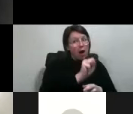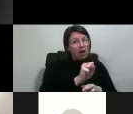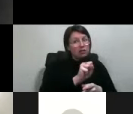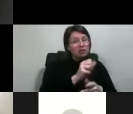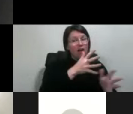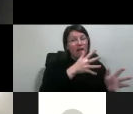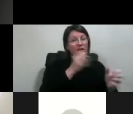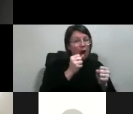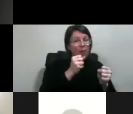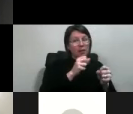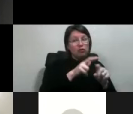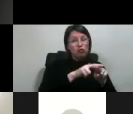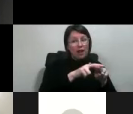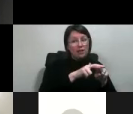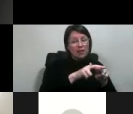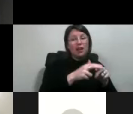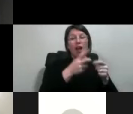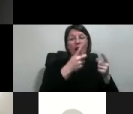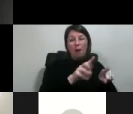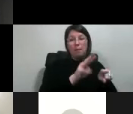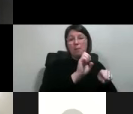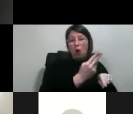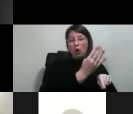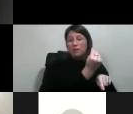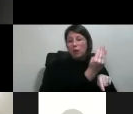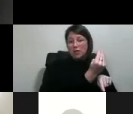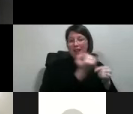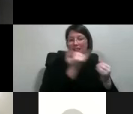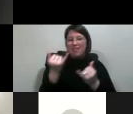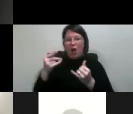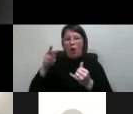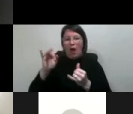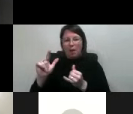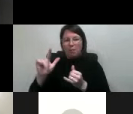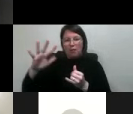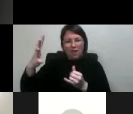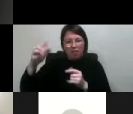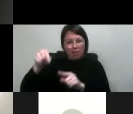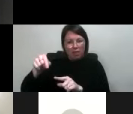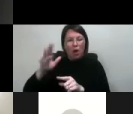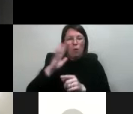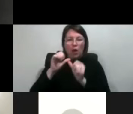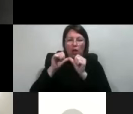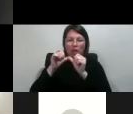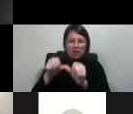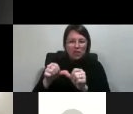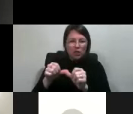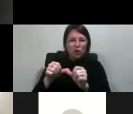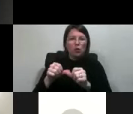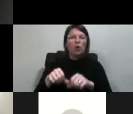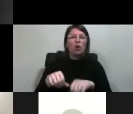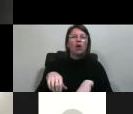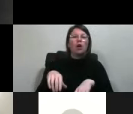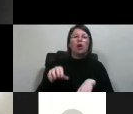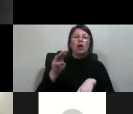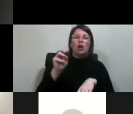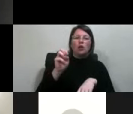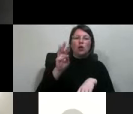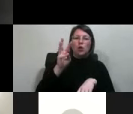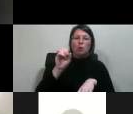transit. We will be continuing to have lines that provide weekend service. That's the Newbury Rockport line, Framingham